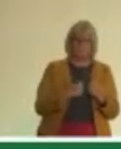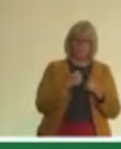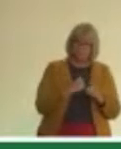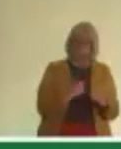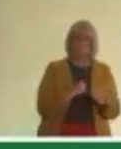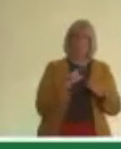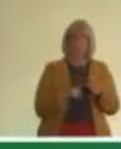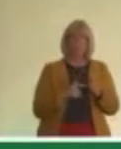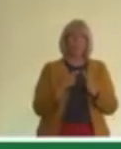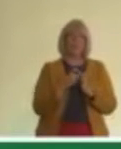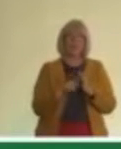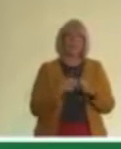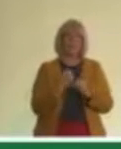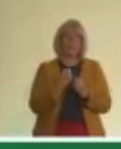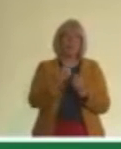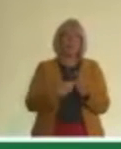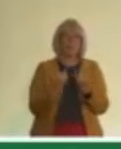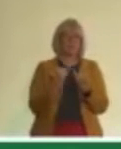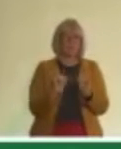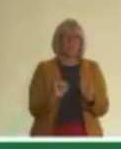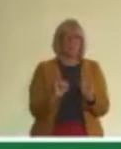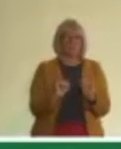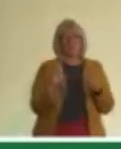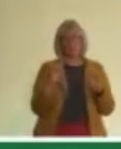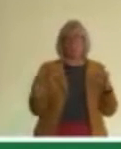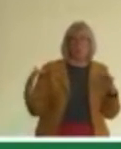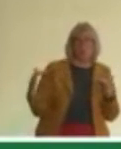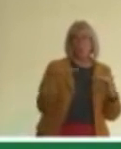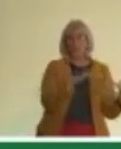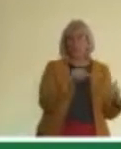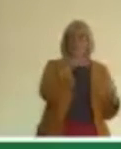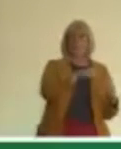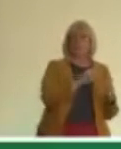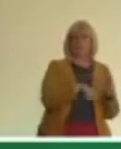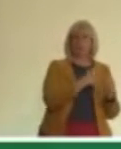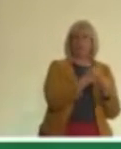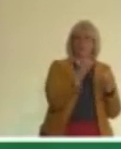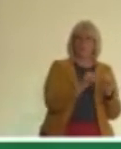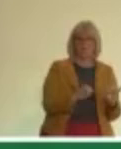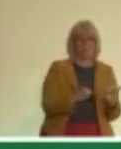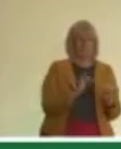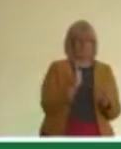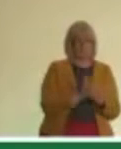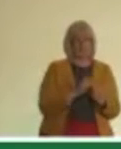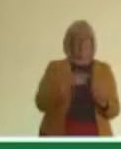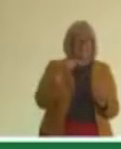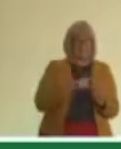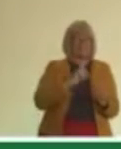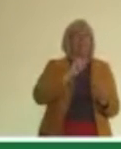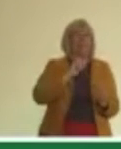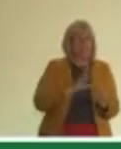has failed. The war on drugs has failed, and Zoe is very clear, it is killing people.